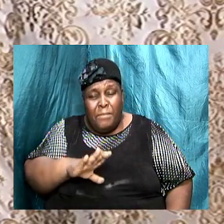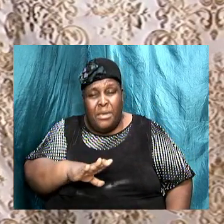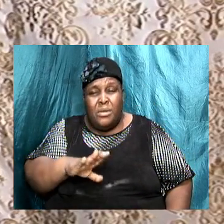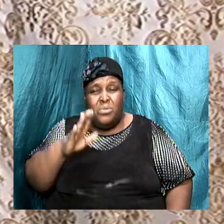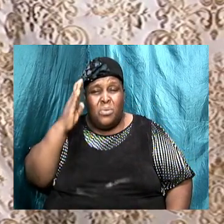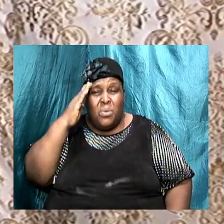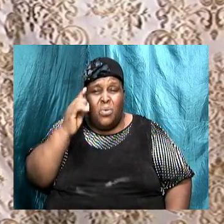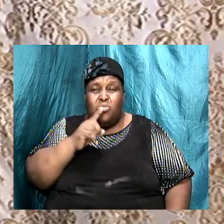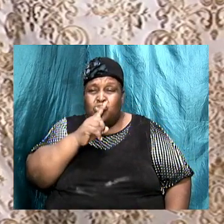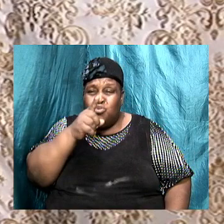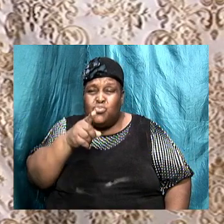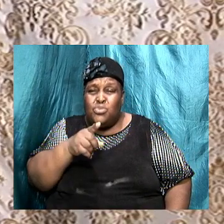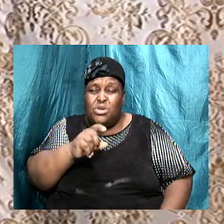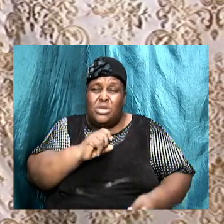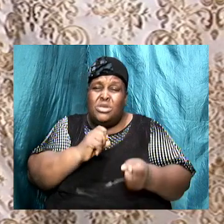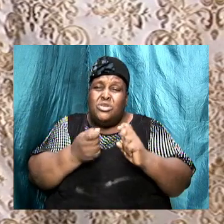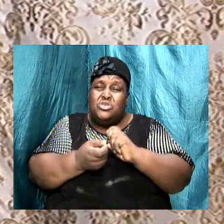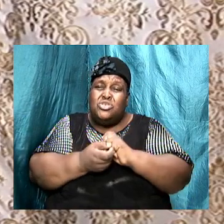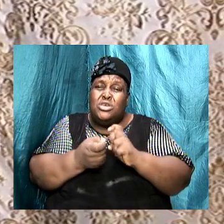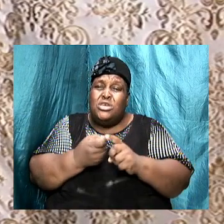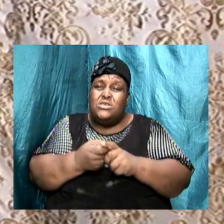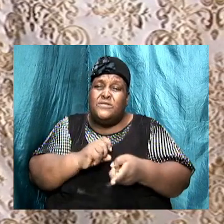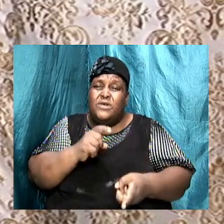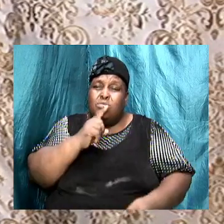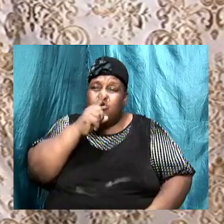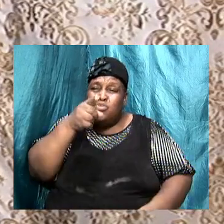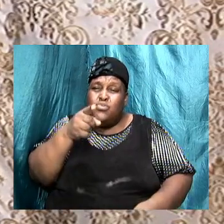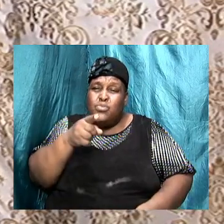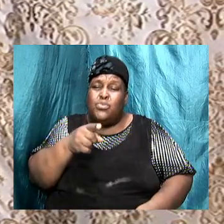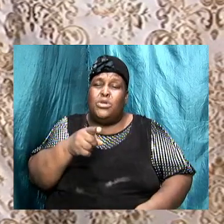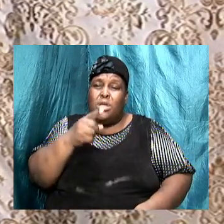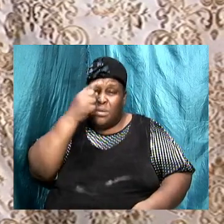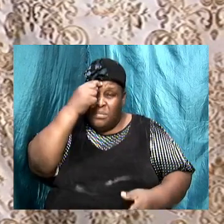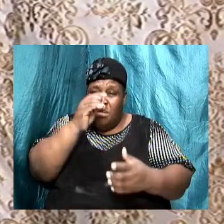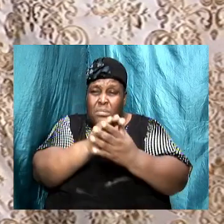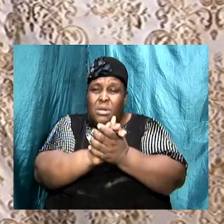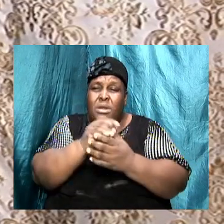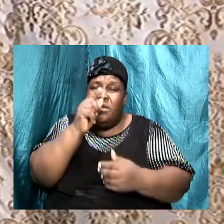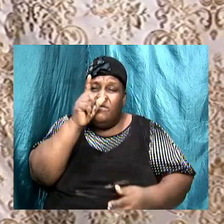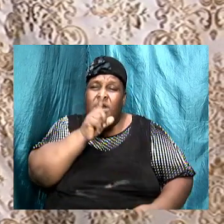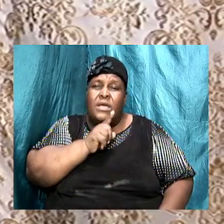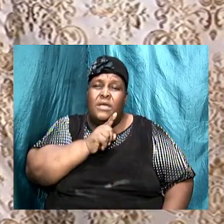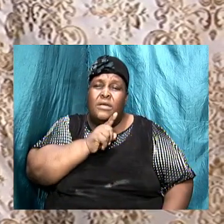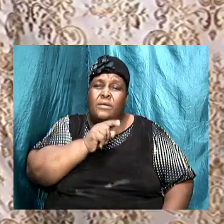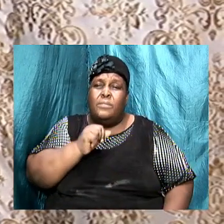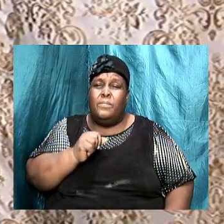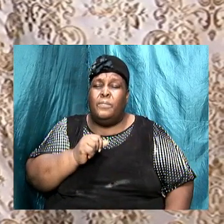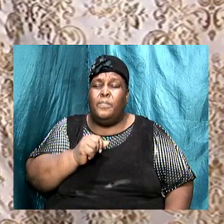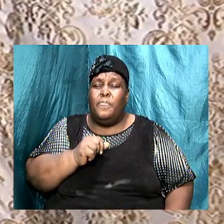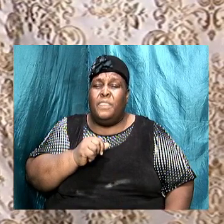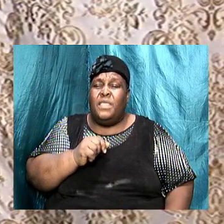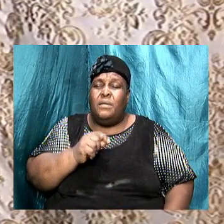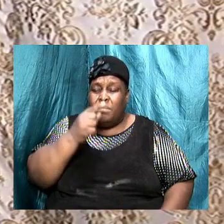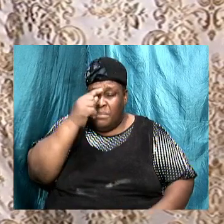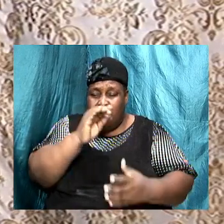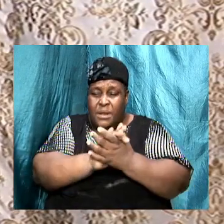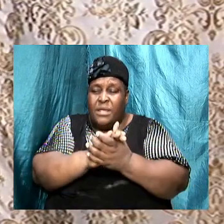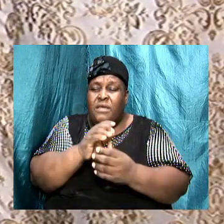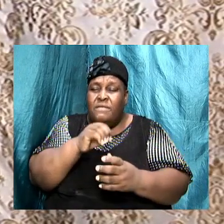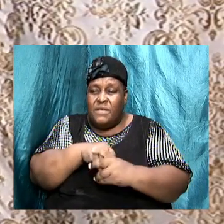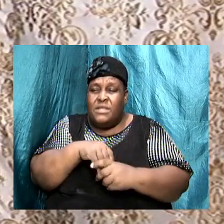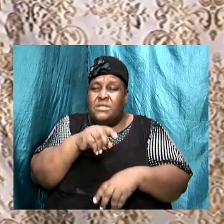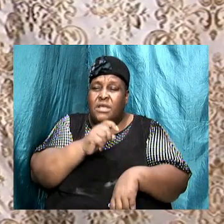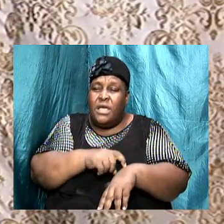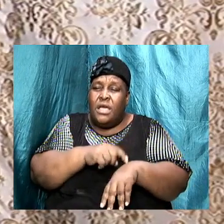truth, and they are believing a lie. I believe that we are in a time where we have to fight for what